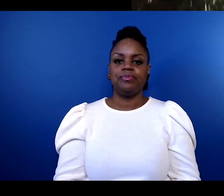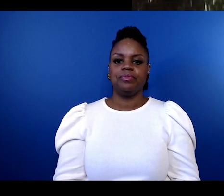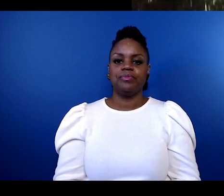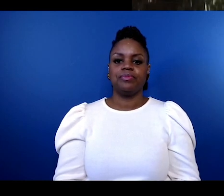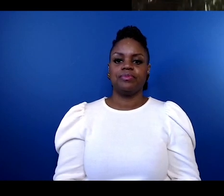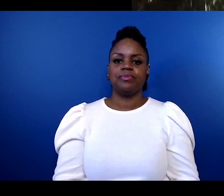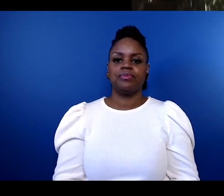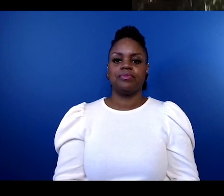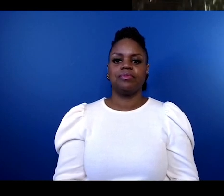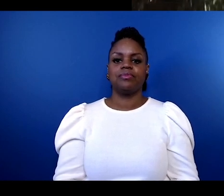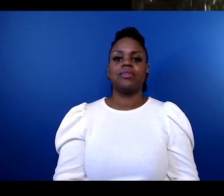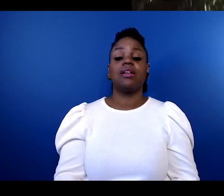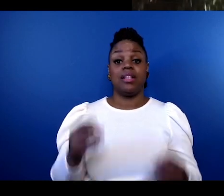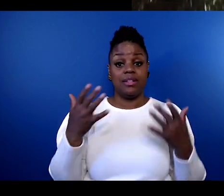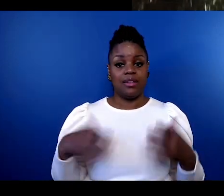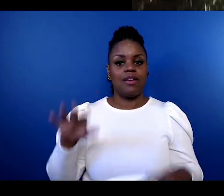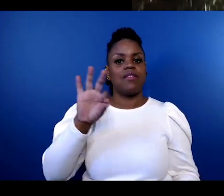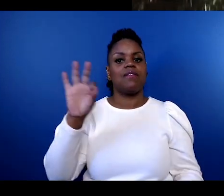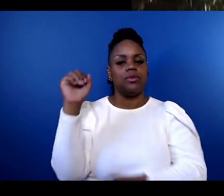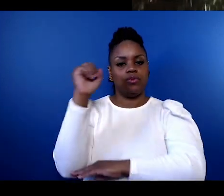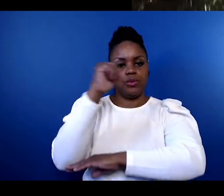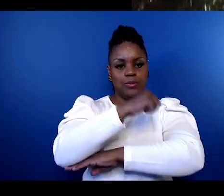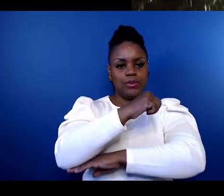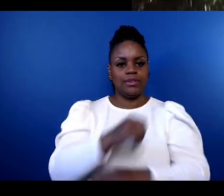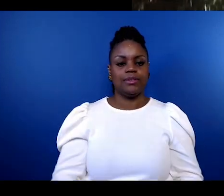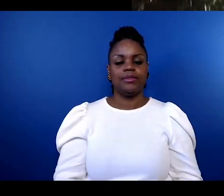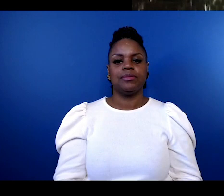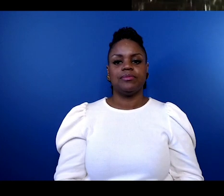This is your last one. Exhale, forward fold.